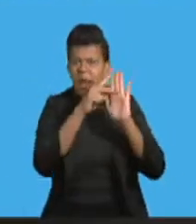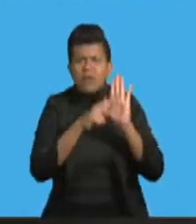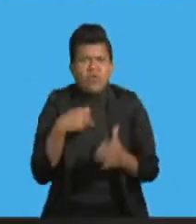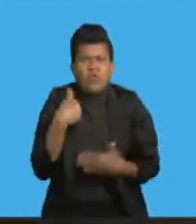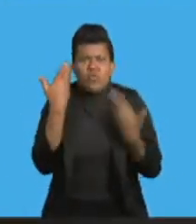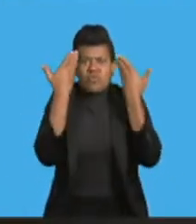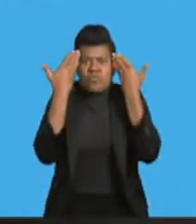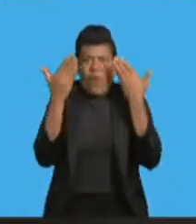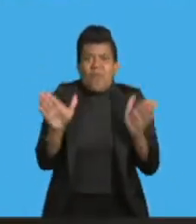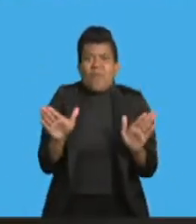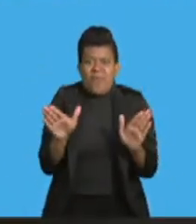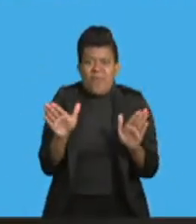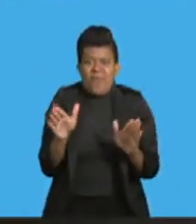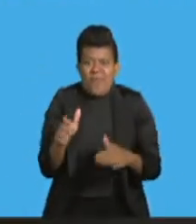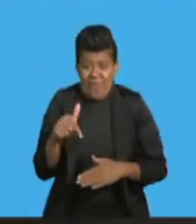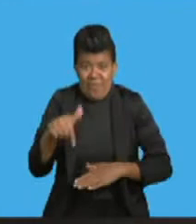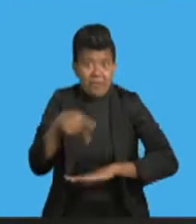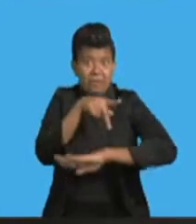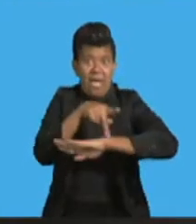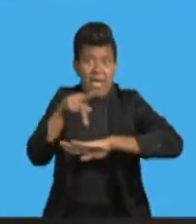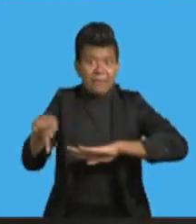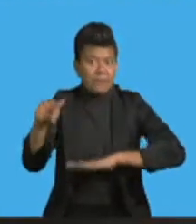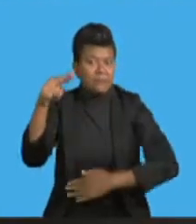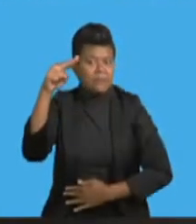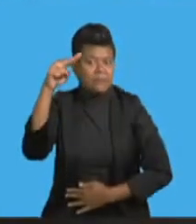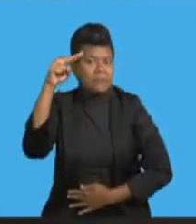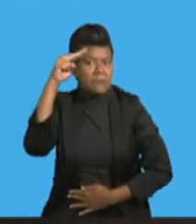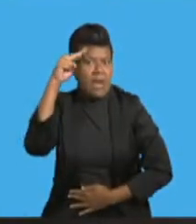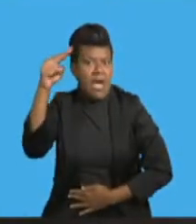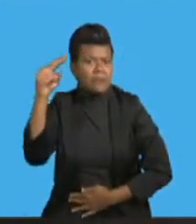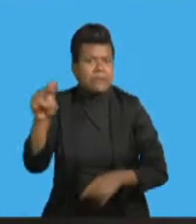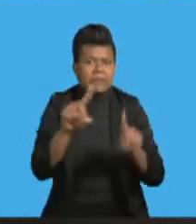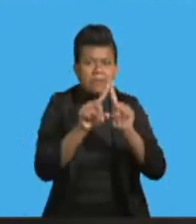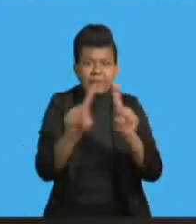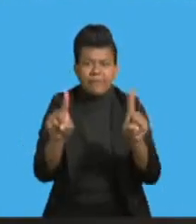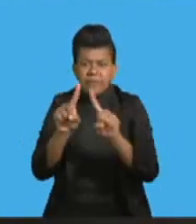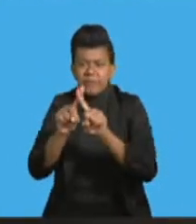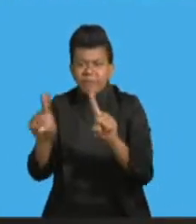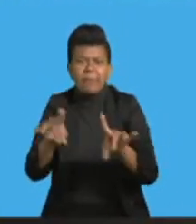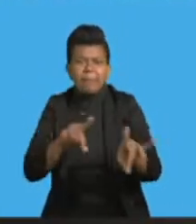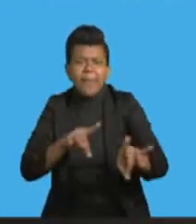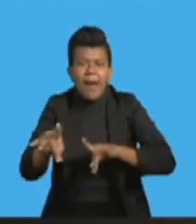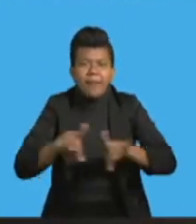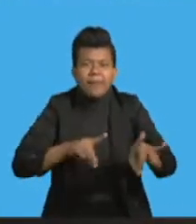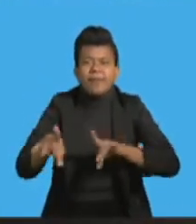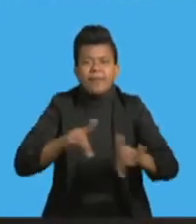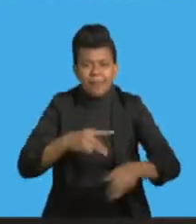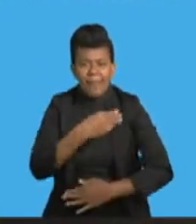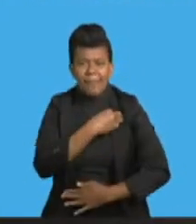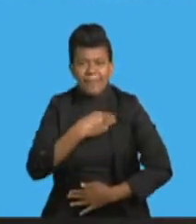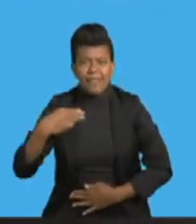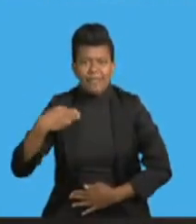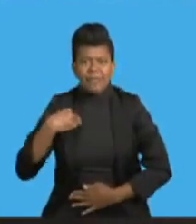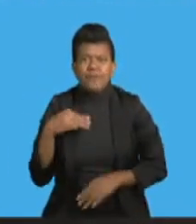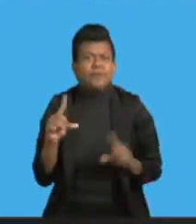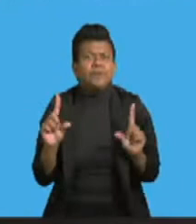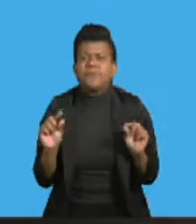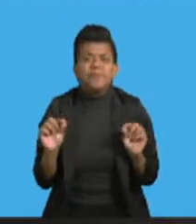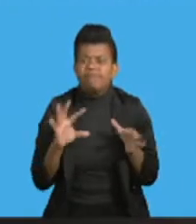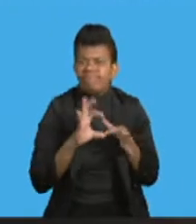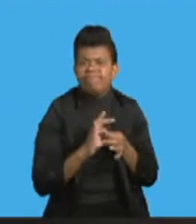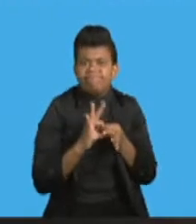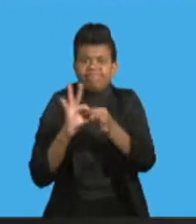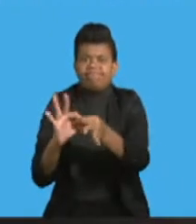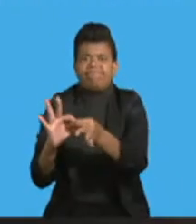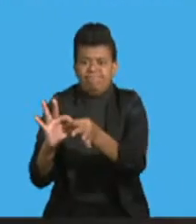a parliament, as a nation, various initiatives that are being undertaken by the ministry in relation to gender equality and the empowerment of